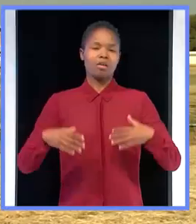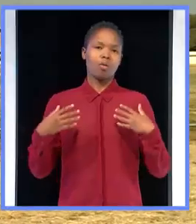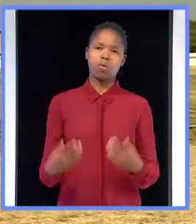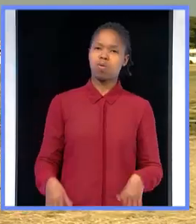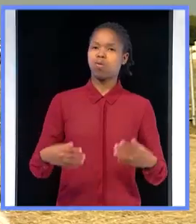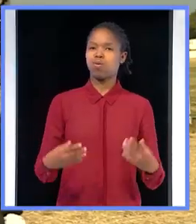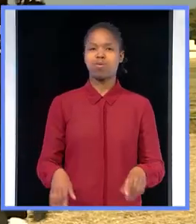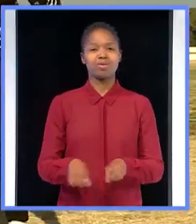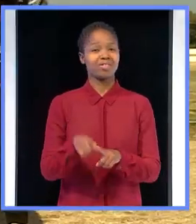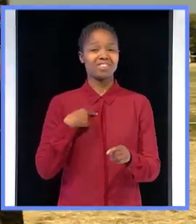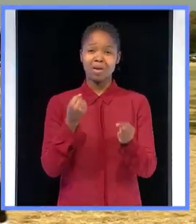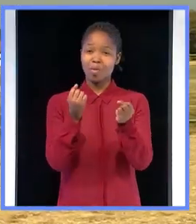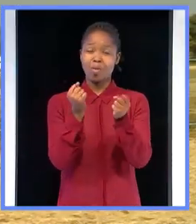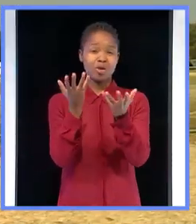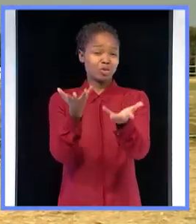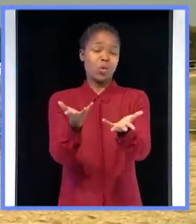The things that happen on this show.